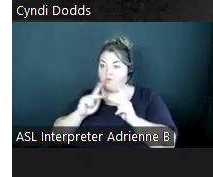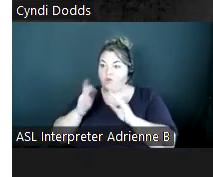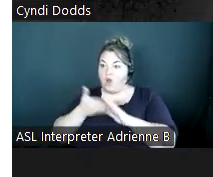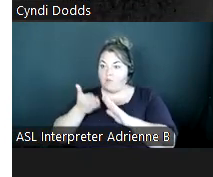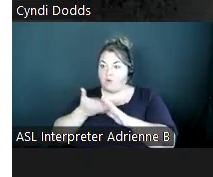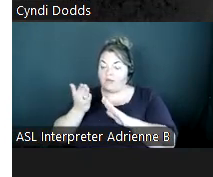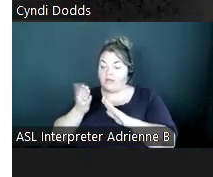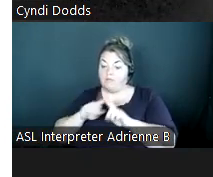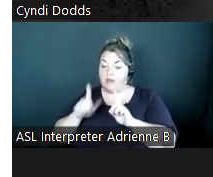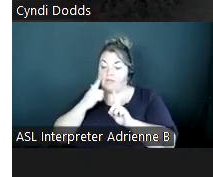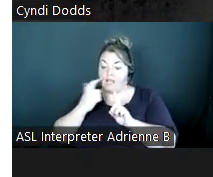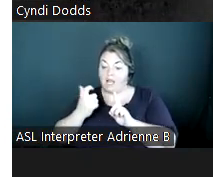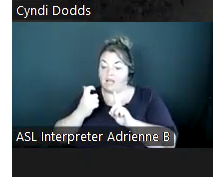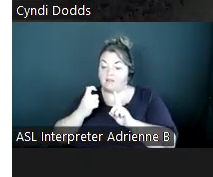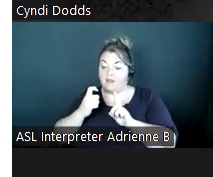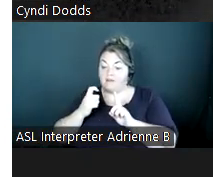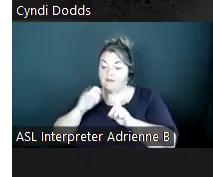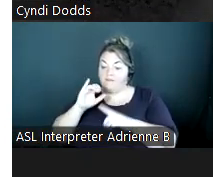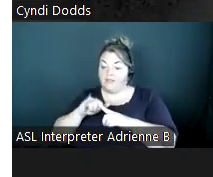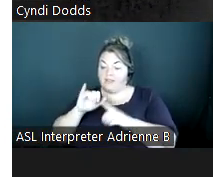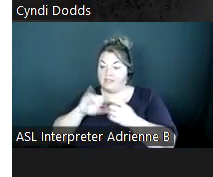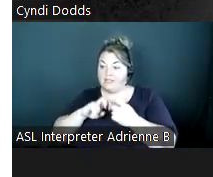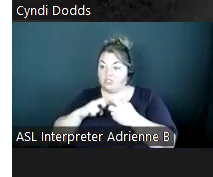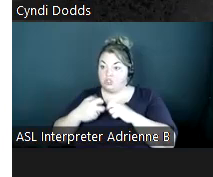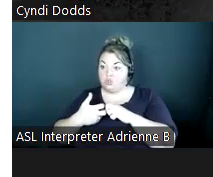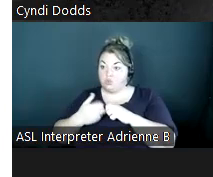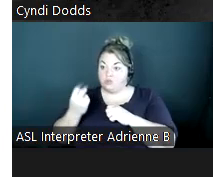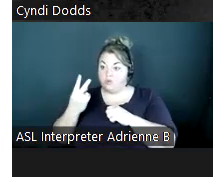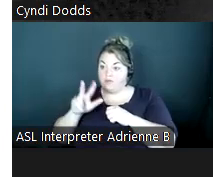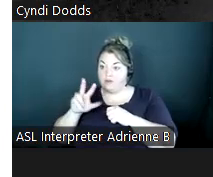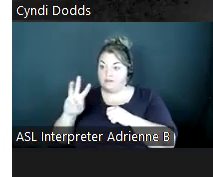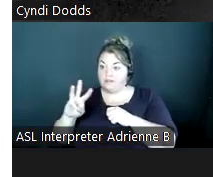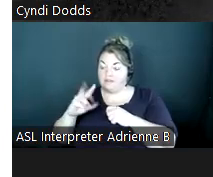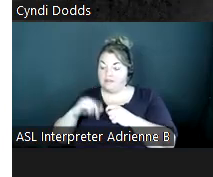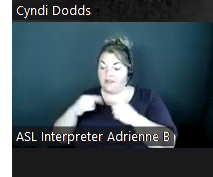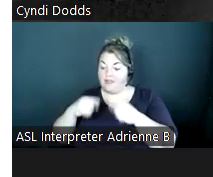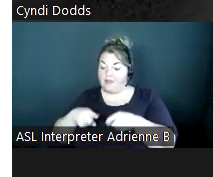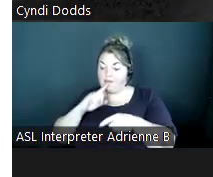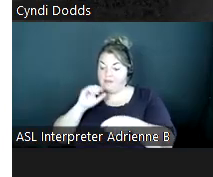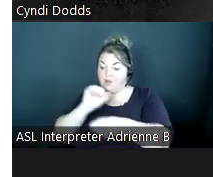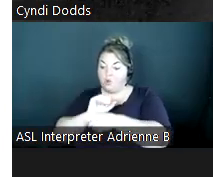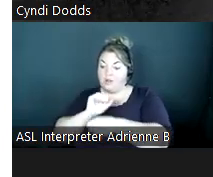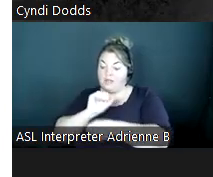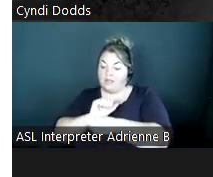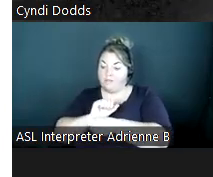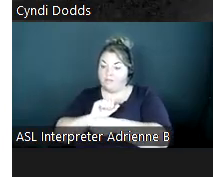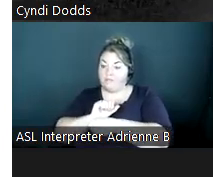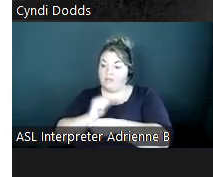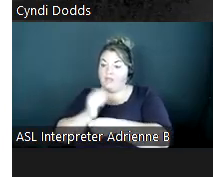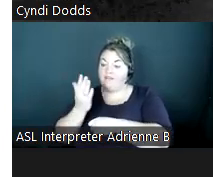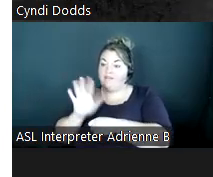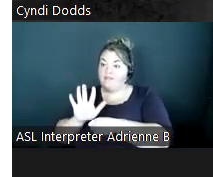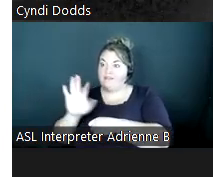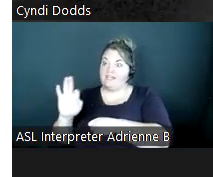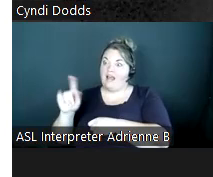But because of that issue in 1236 that happened literally at the 59th minute of